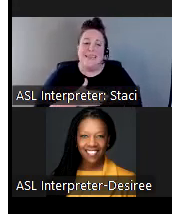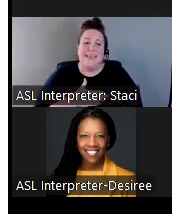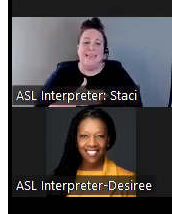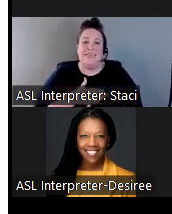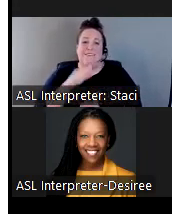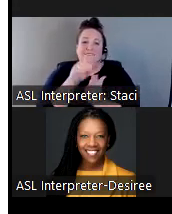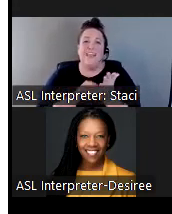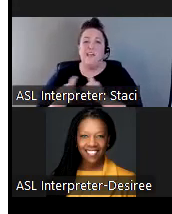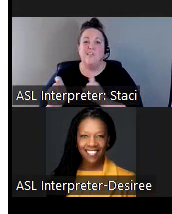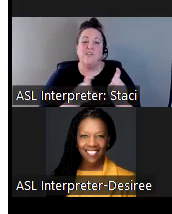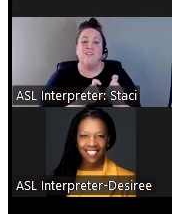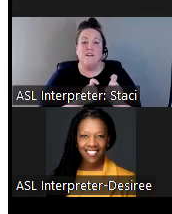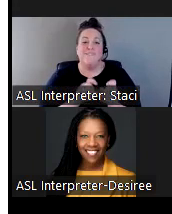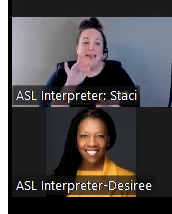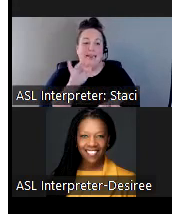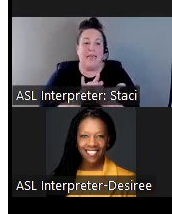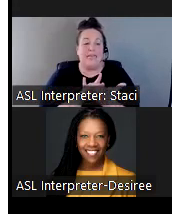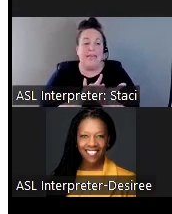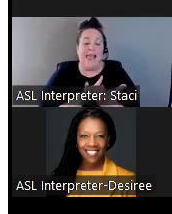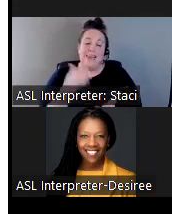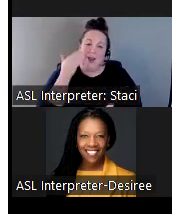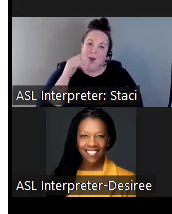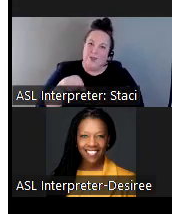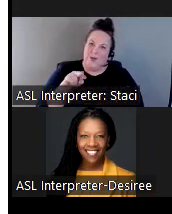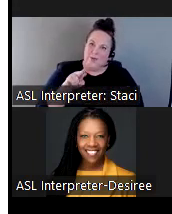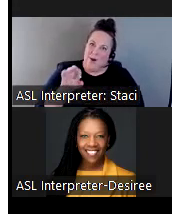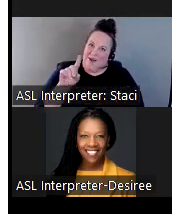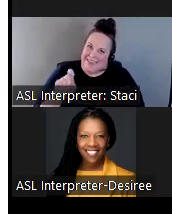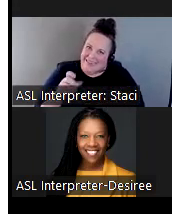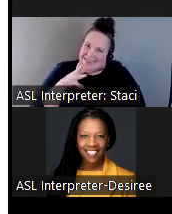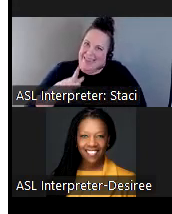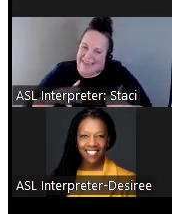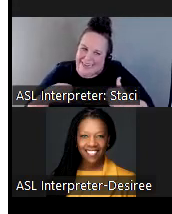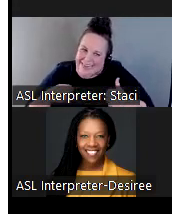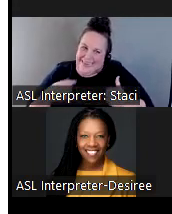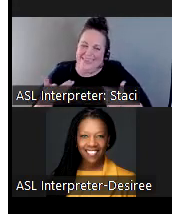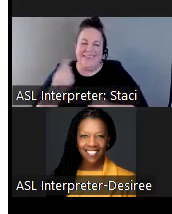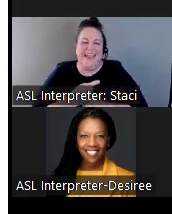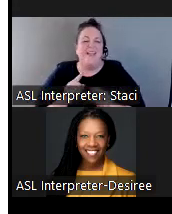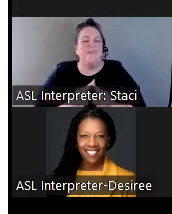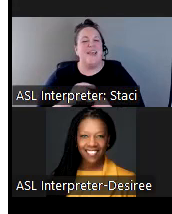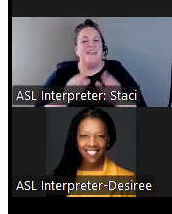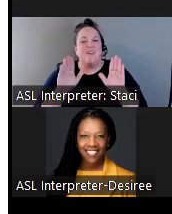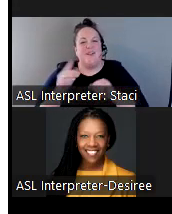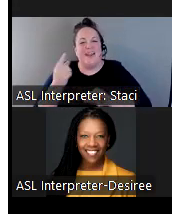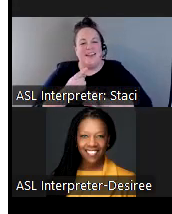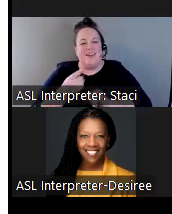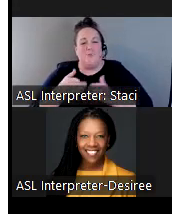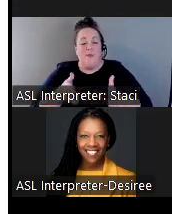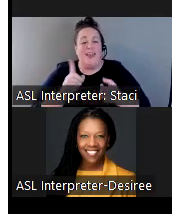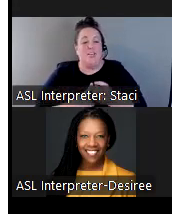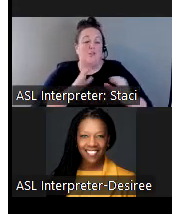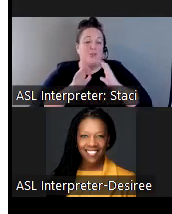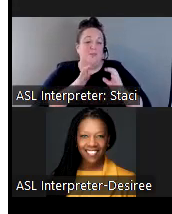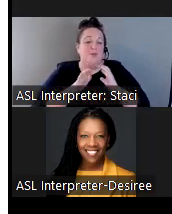survey, click on it. And I know we're QR code ladies these days, but it's a great way to